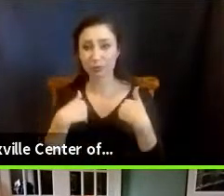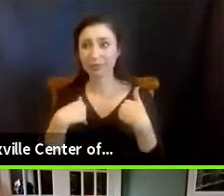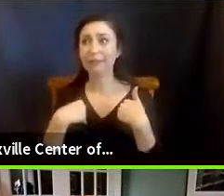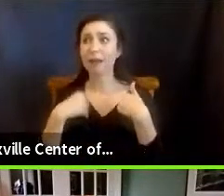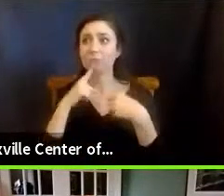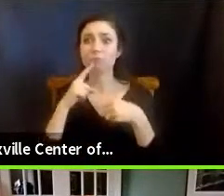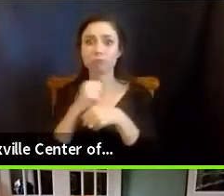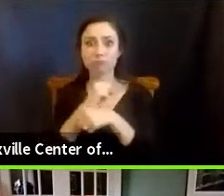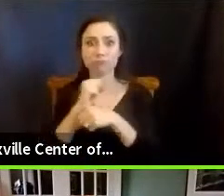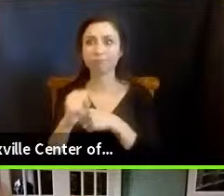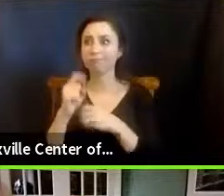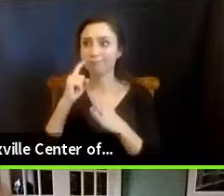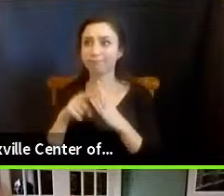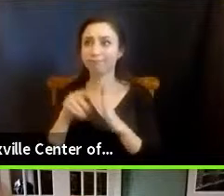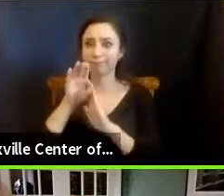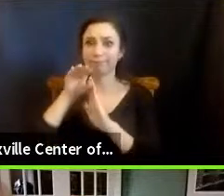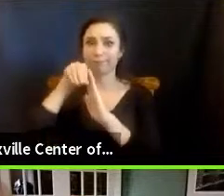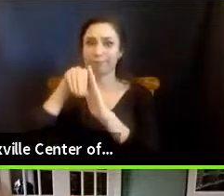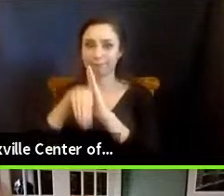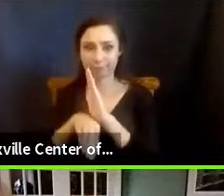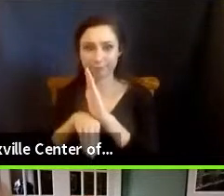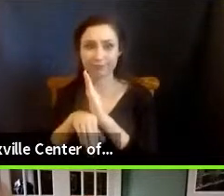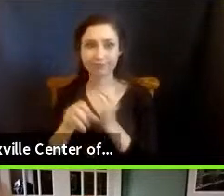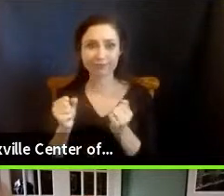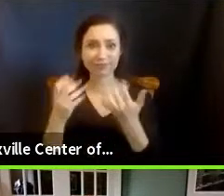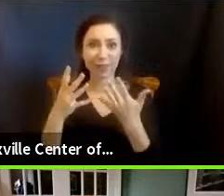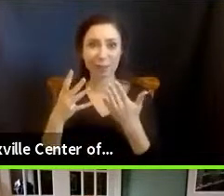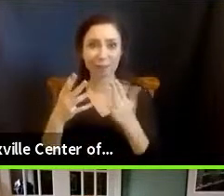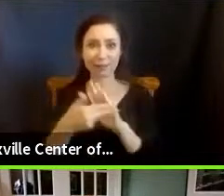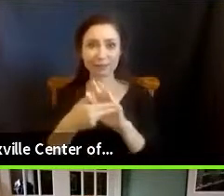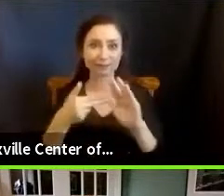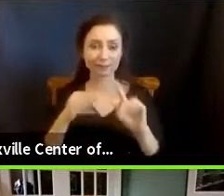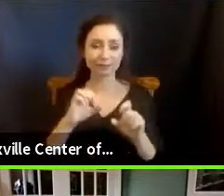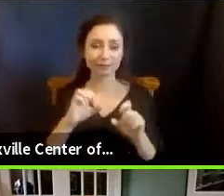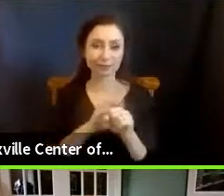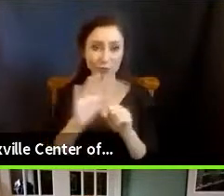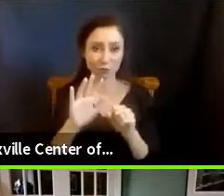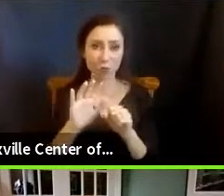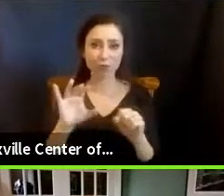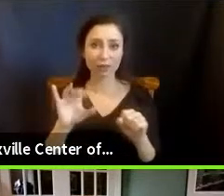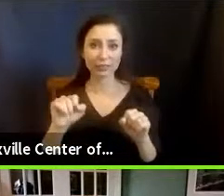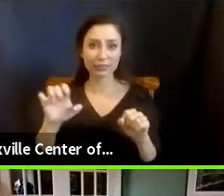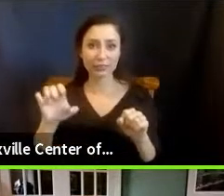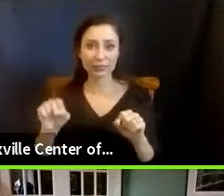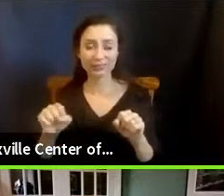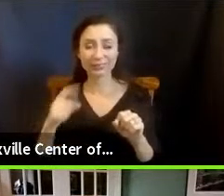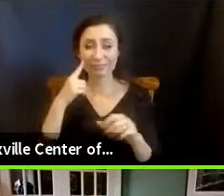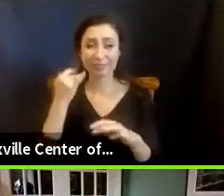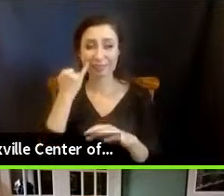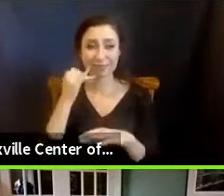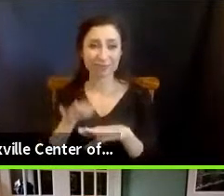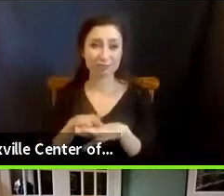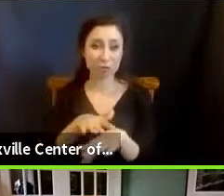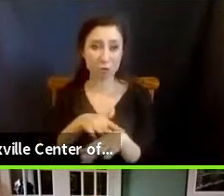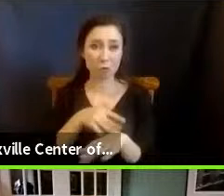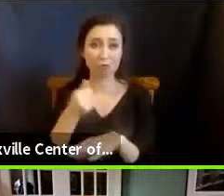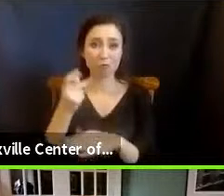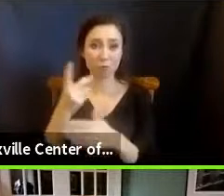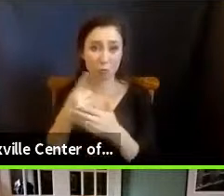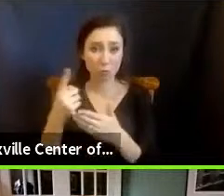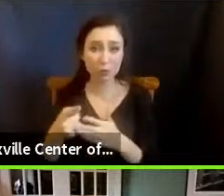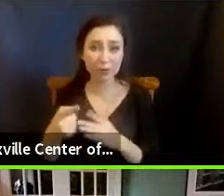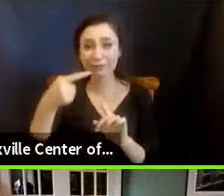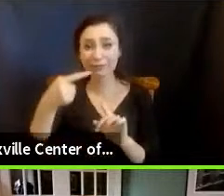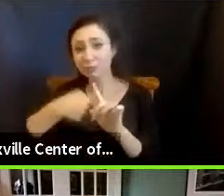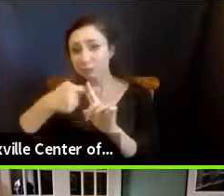trend, and see if we can get this getting slowed down sometime in the next few weeks and or